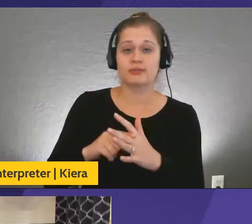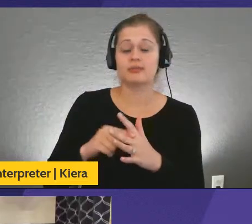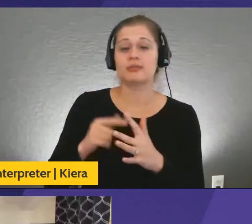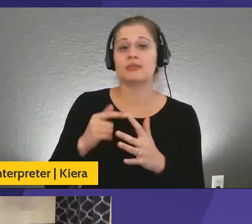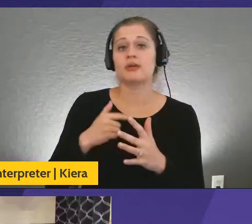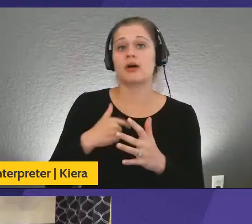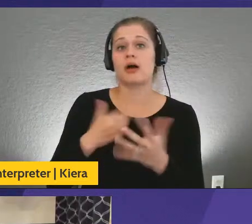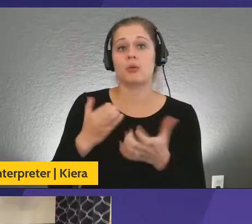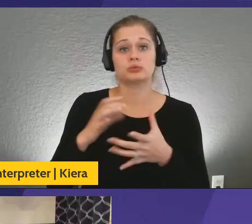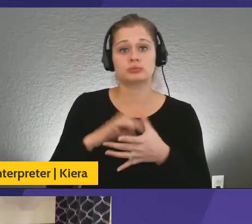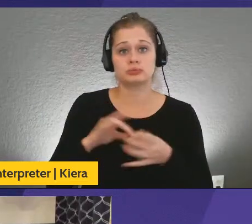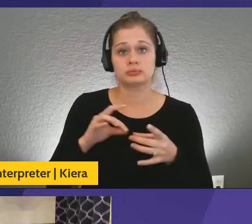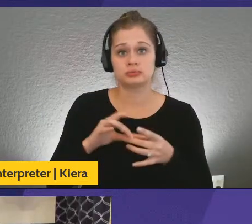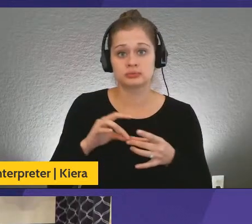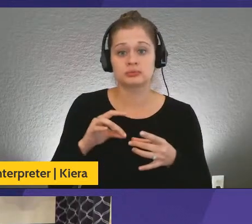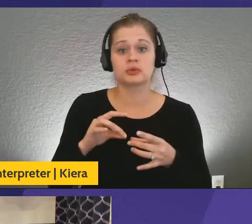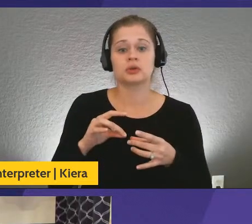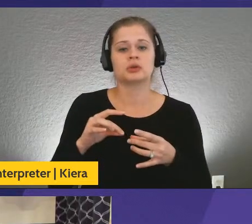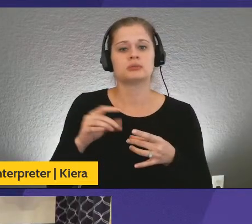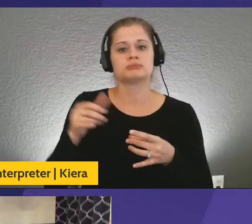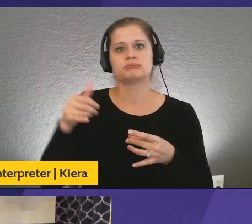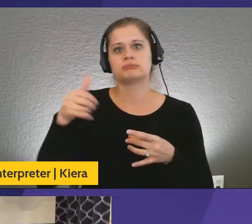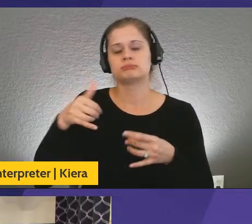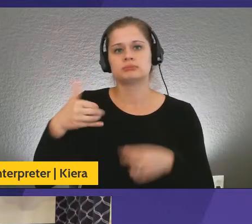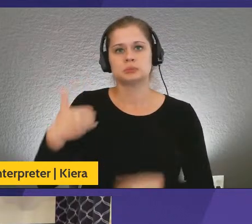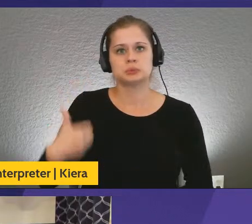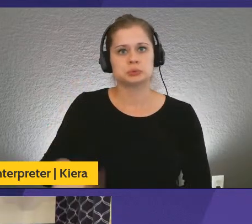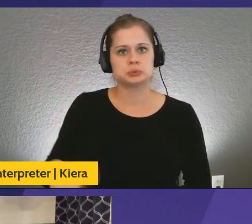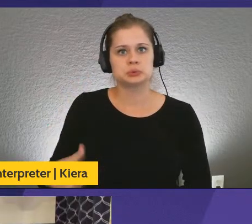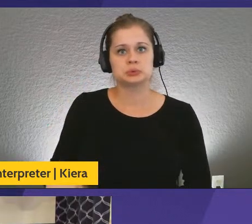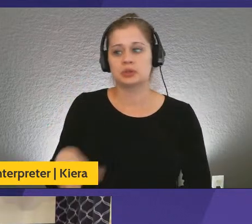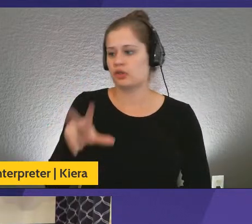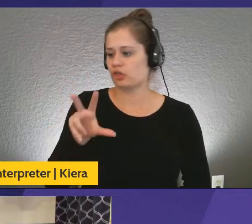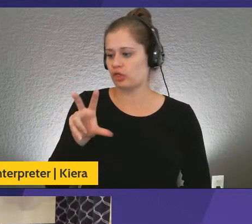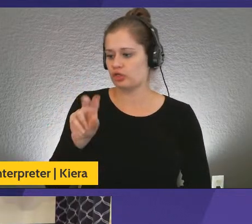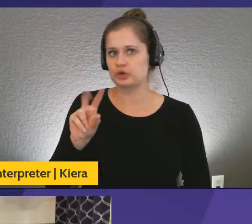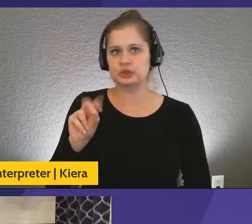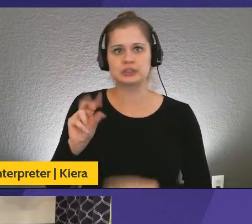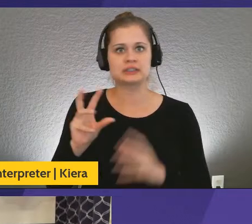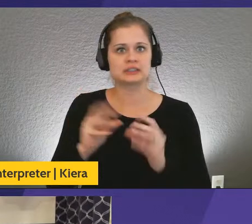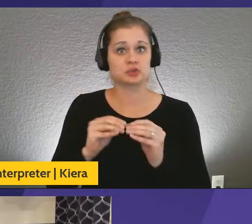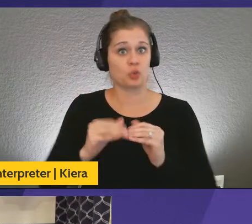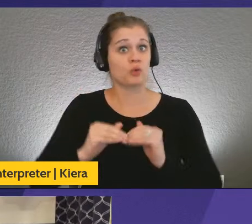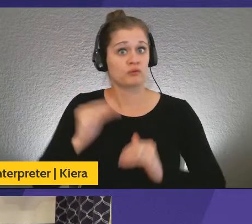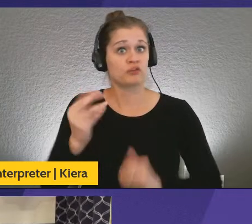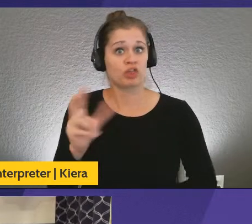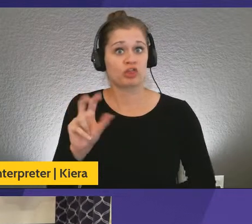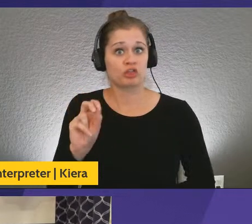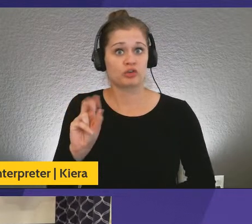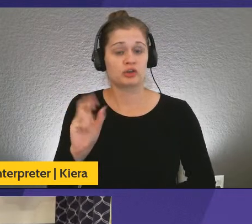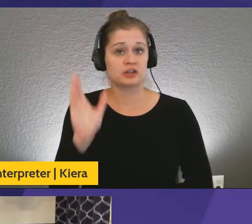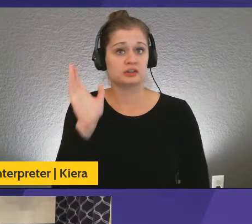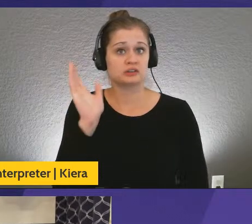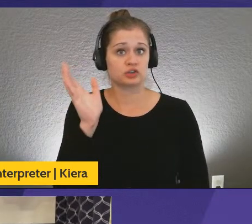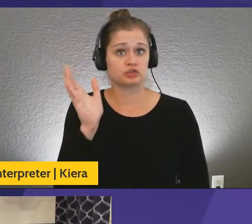say that, wow, 30 sessions, over 30 sessions, 3